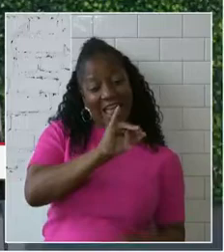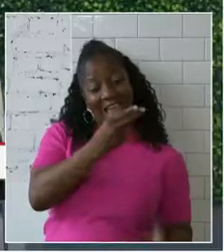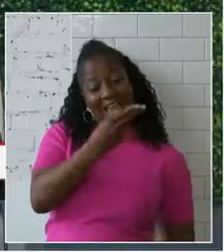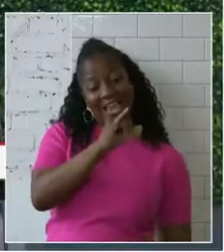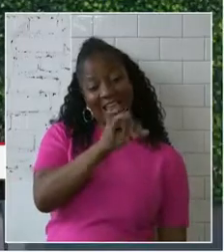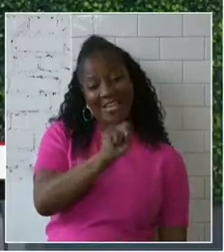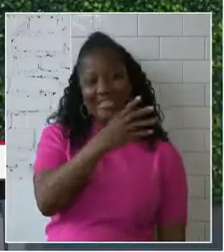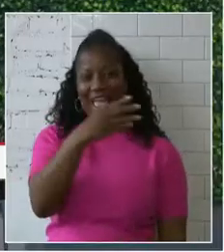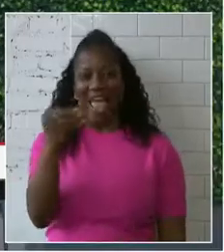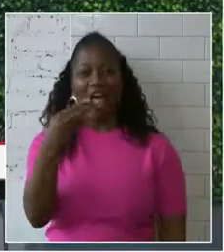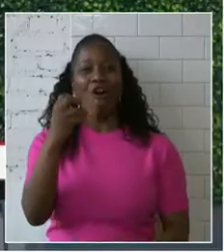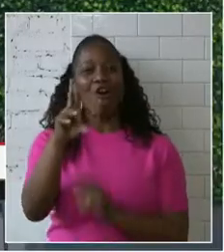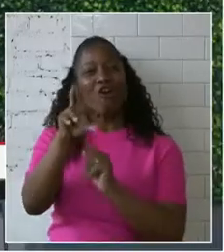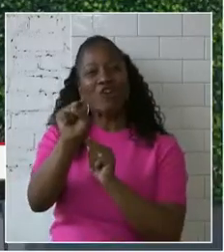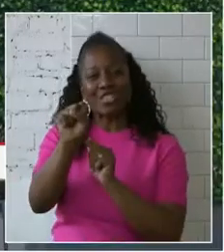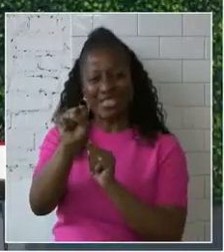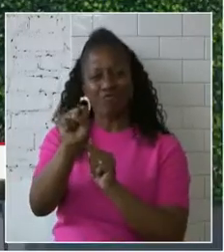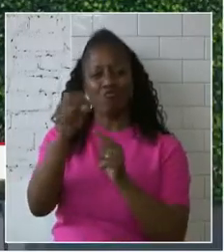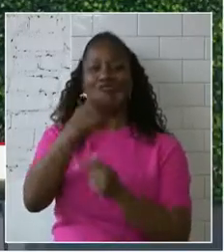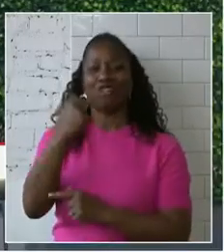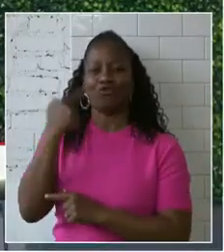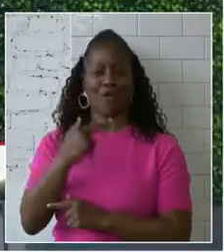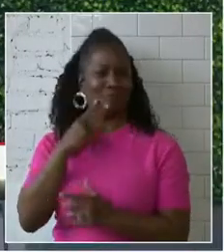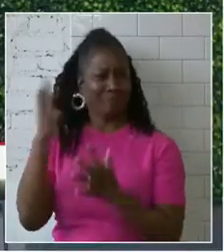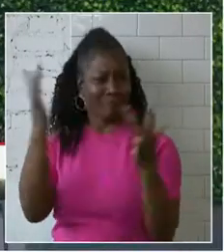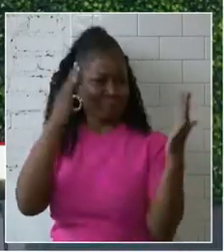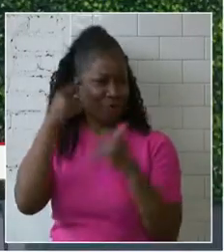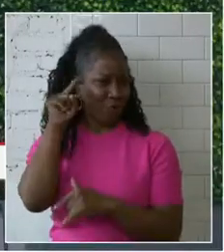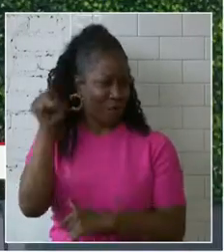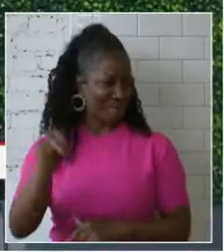a big round of applause.